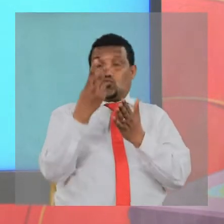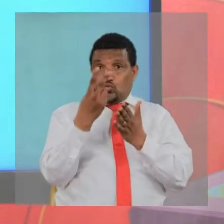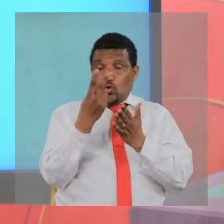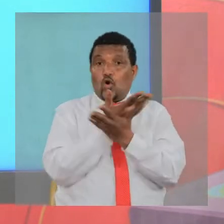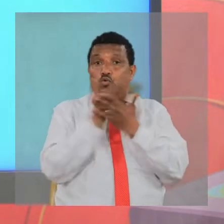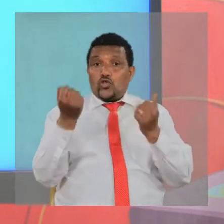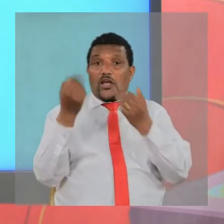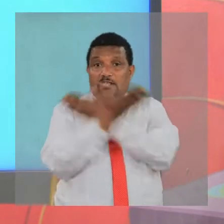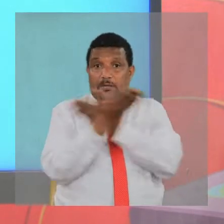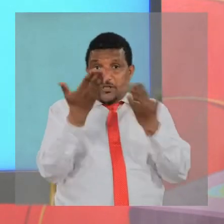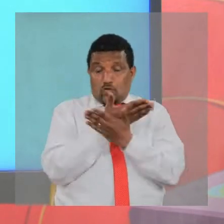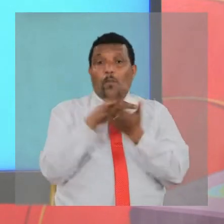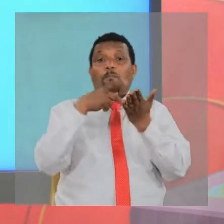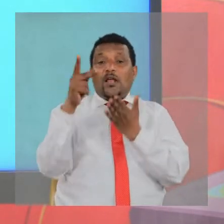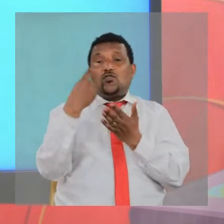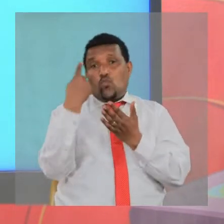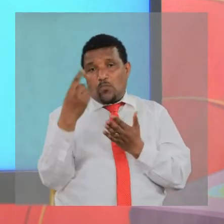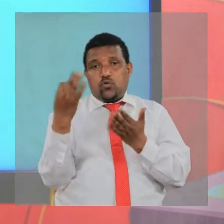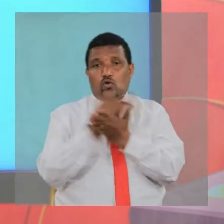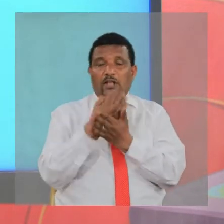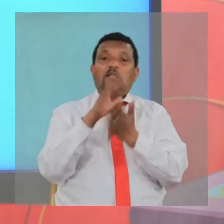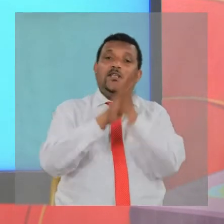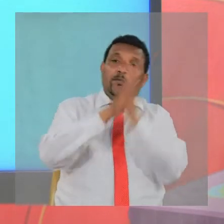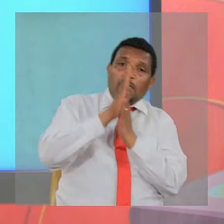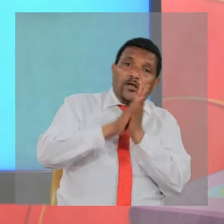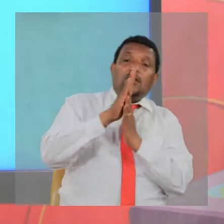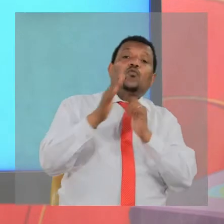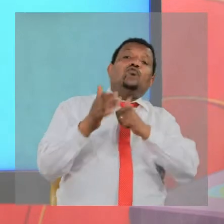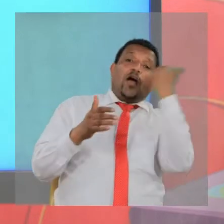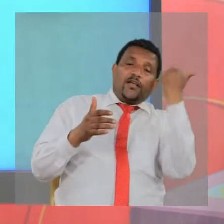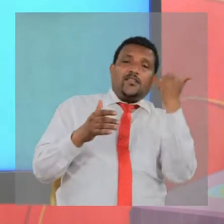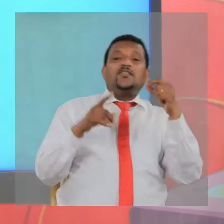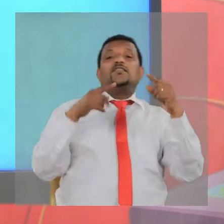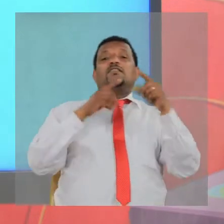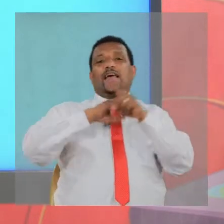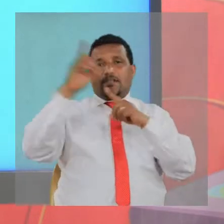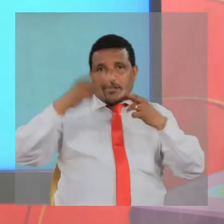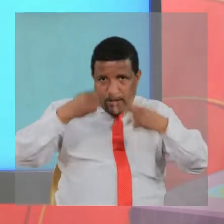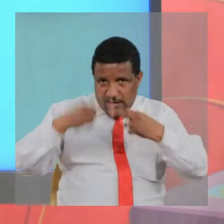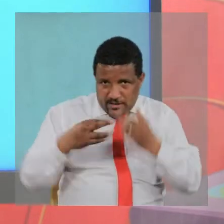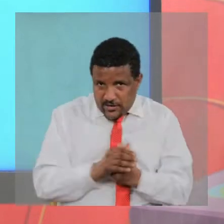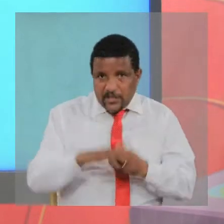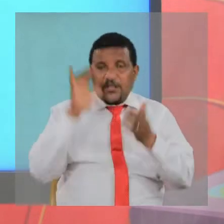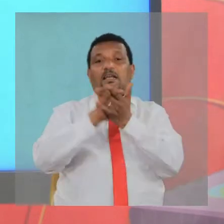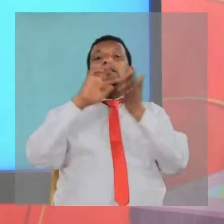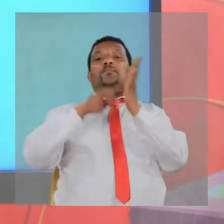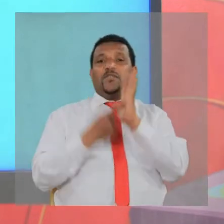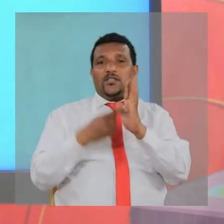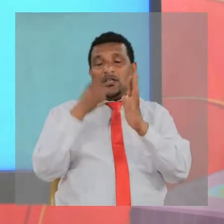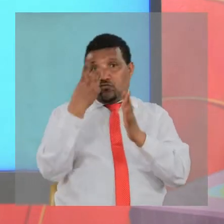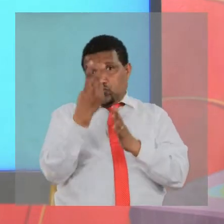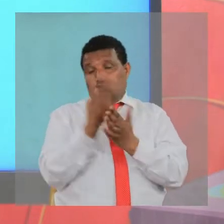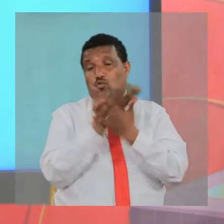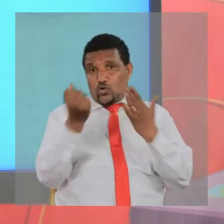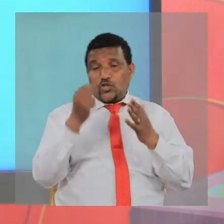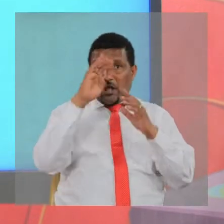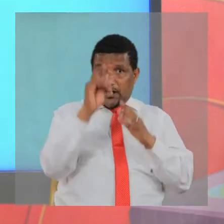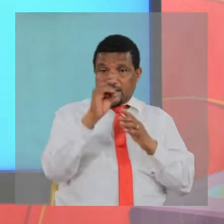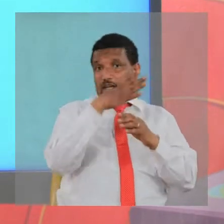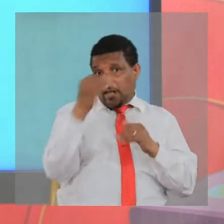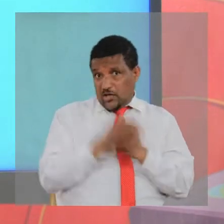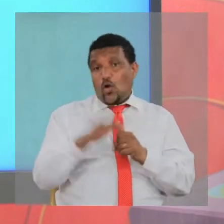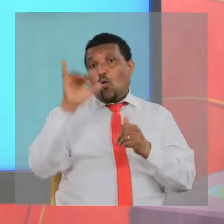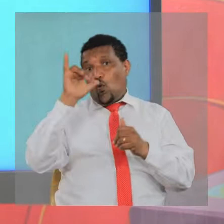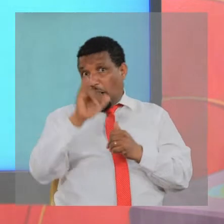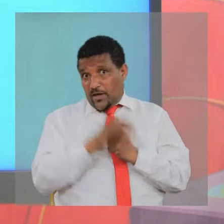the substitutes, the price of one product and the demand for the other are directly related. That means if the goods X